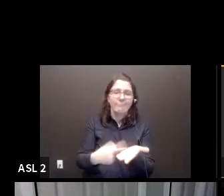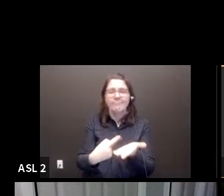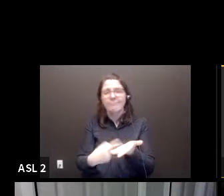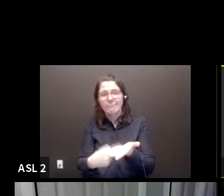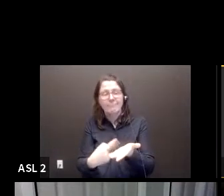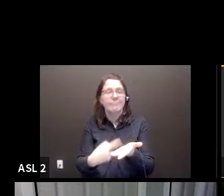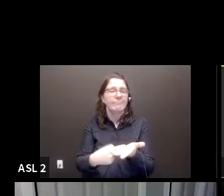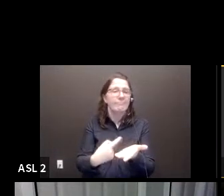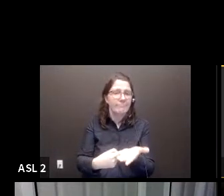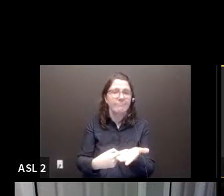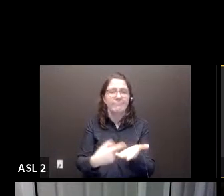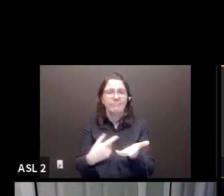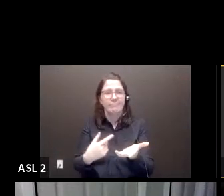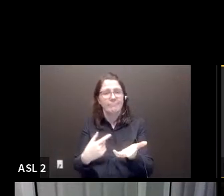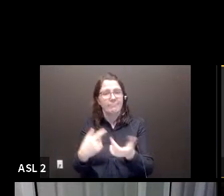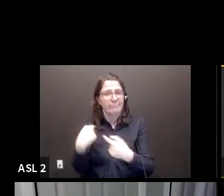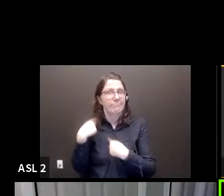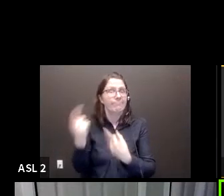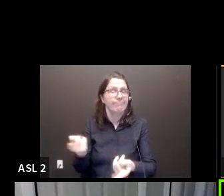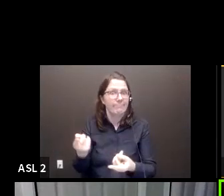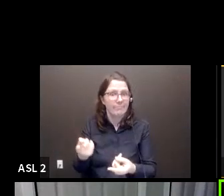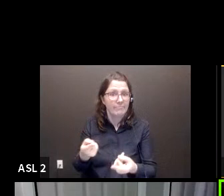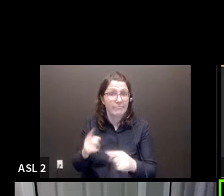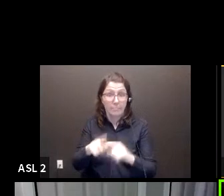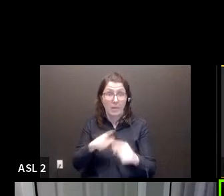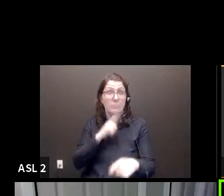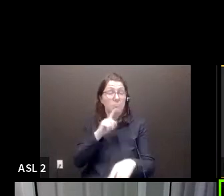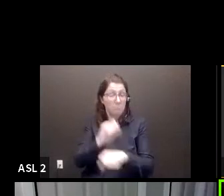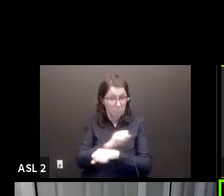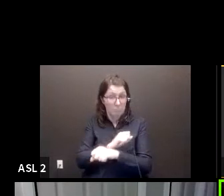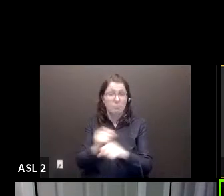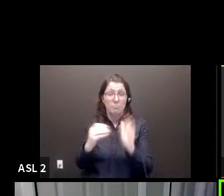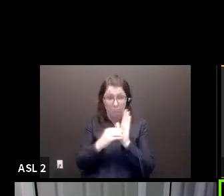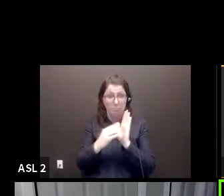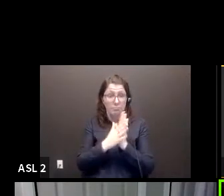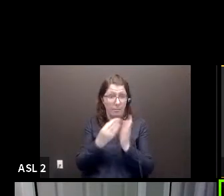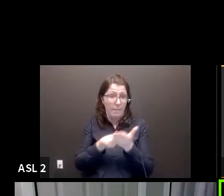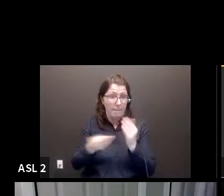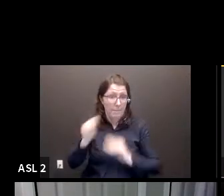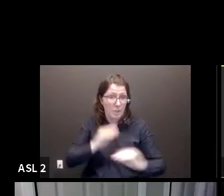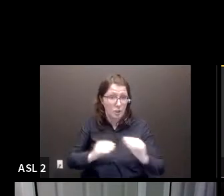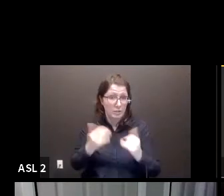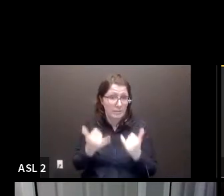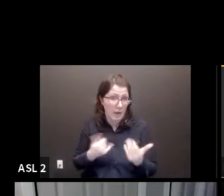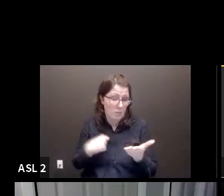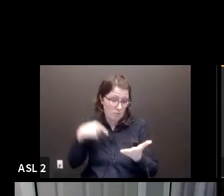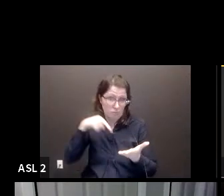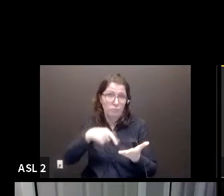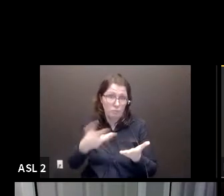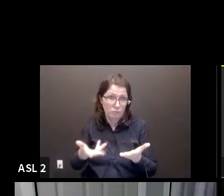talks about it in the budget so right okay thank you very much